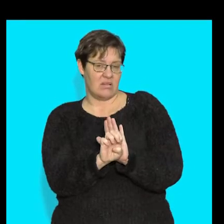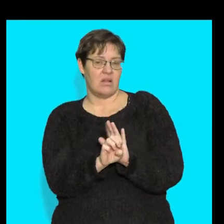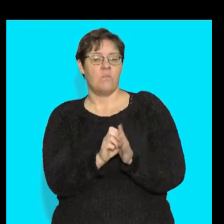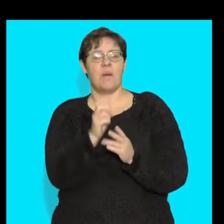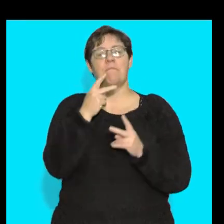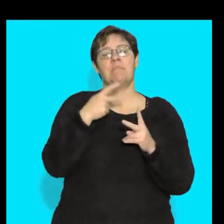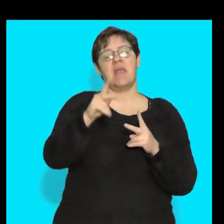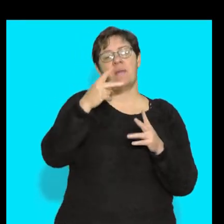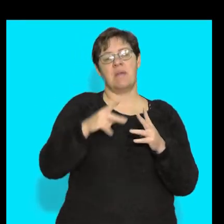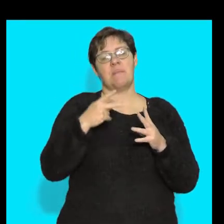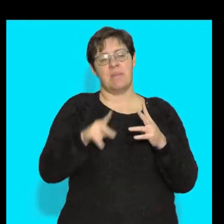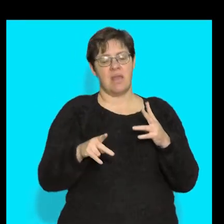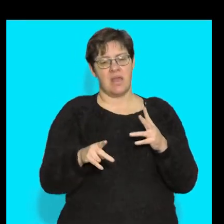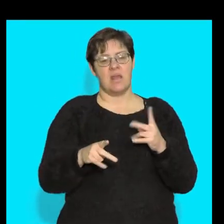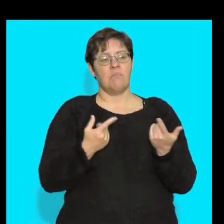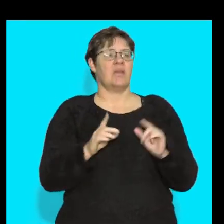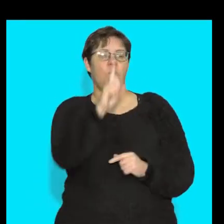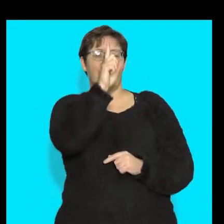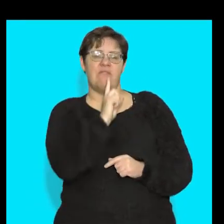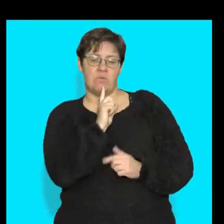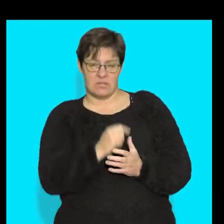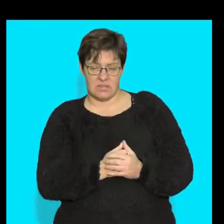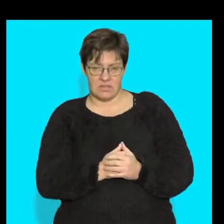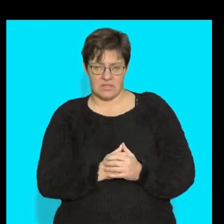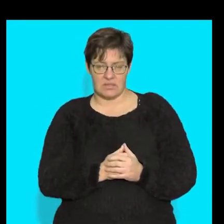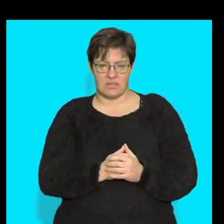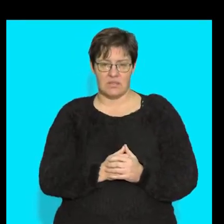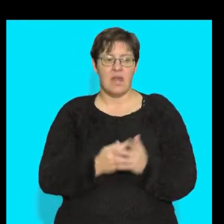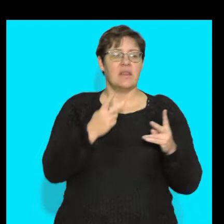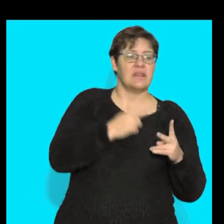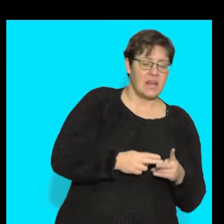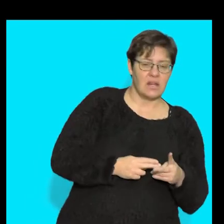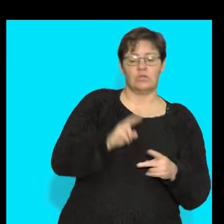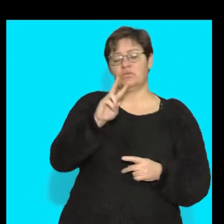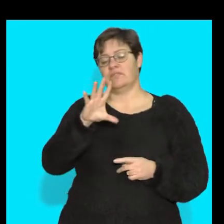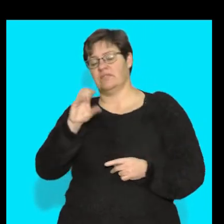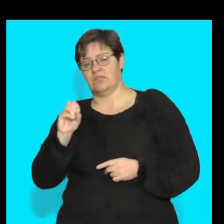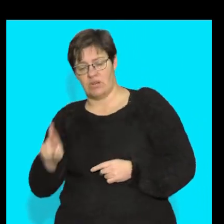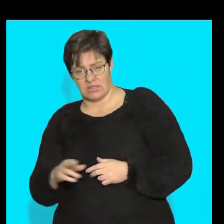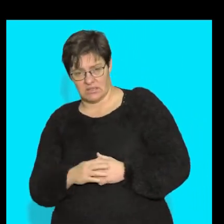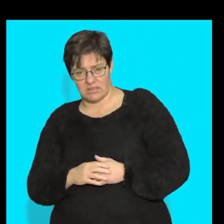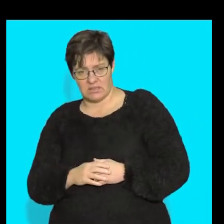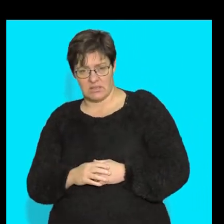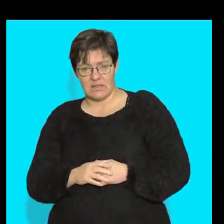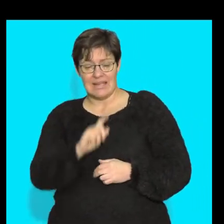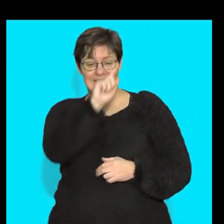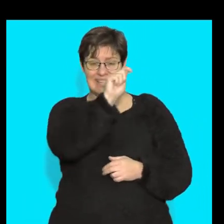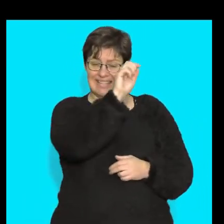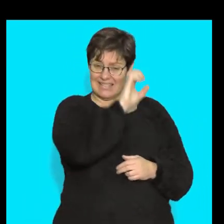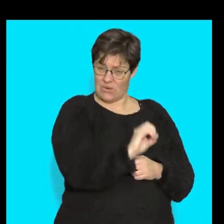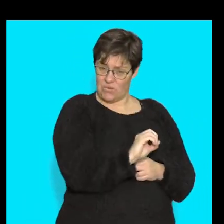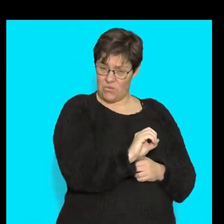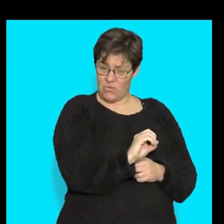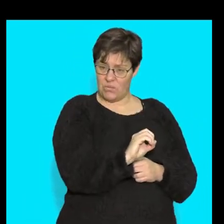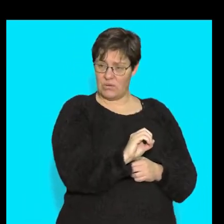paying an initial amount of 1,000 rand, and then paying 250. So it means at T0, you're going to draw